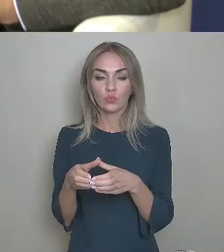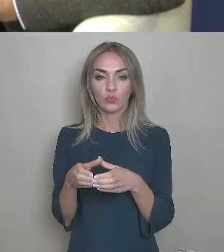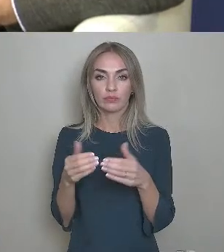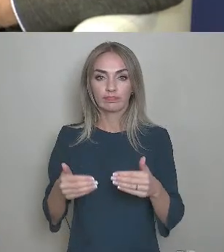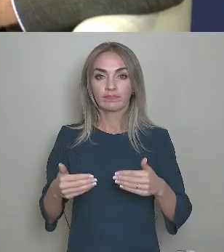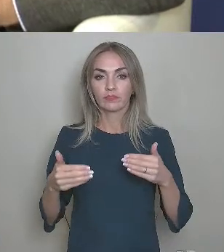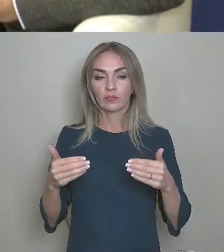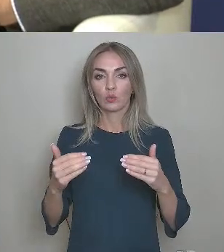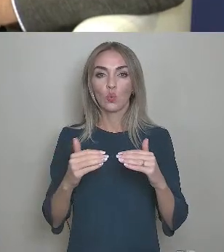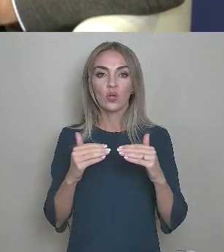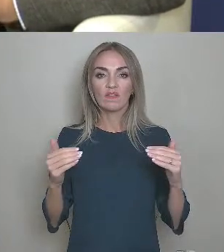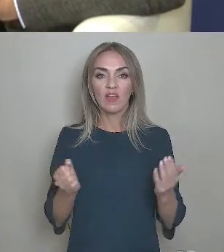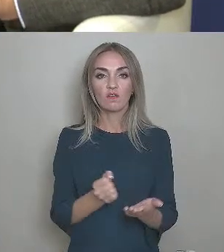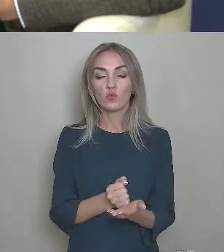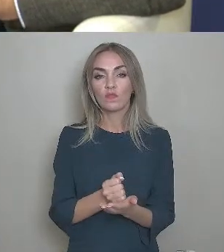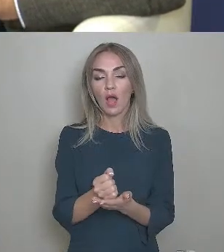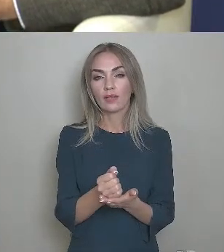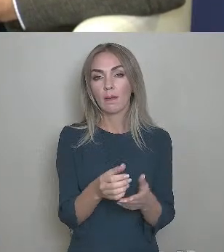makes